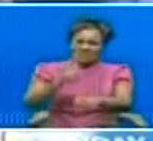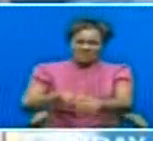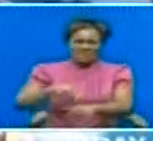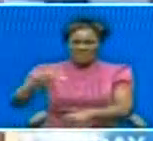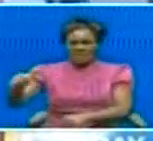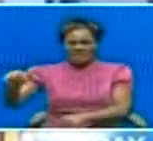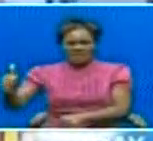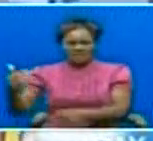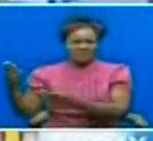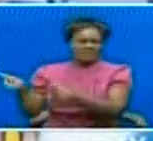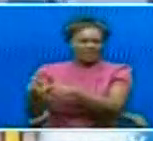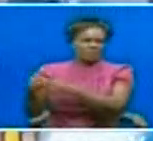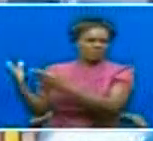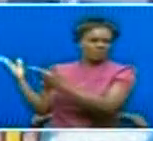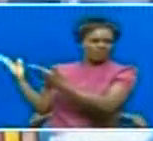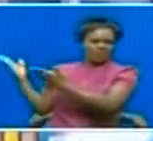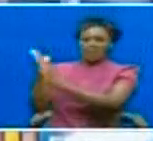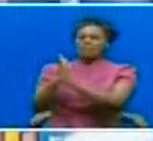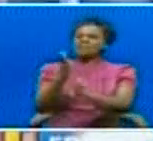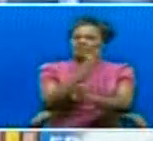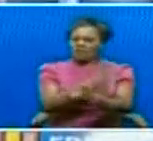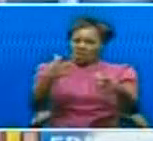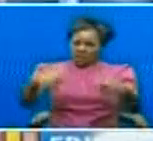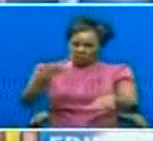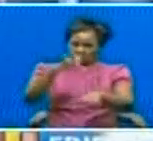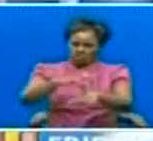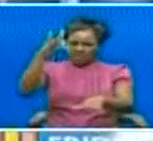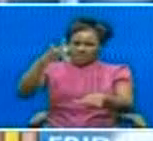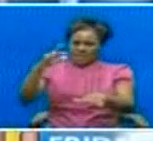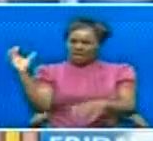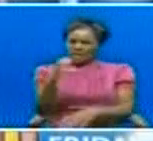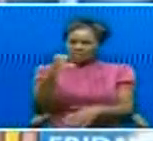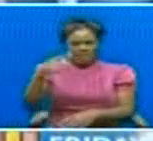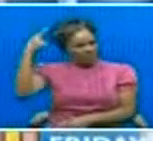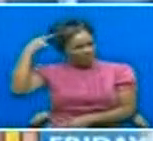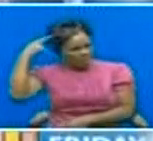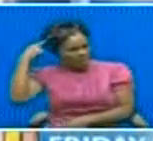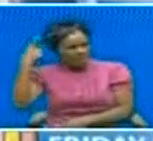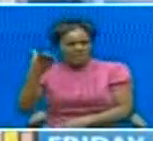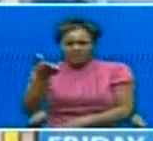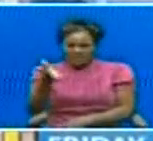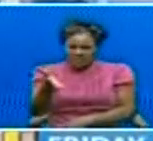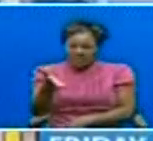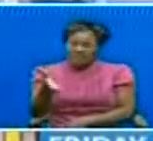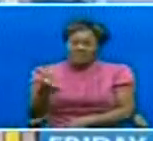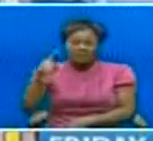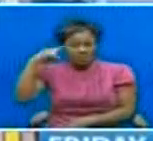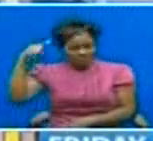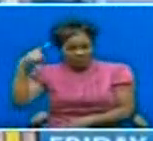mannequin such as this one before they're allowed to touch a client's head. Well, that might sound crazy,